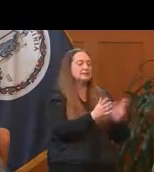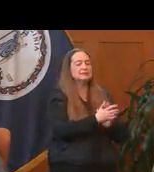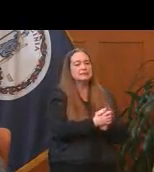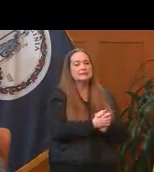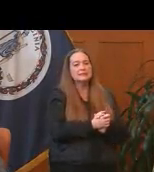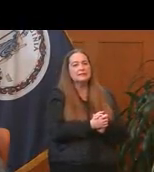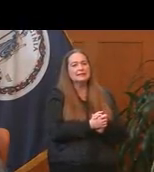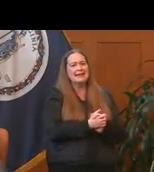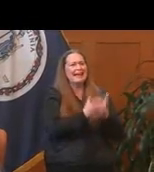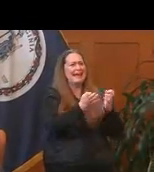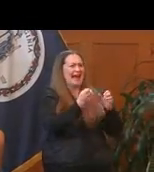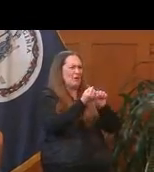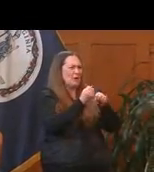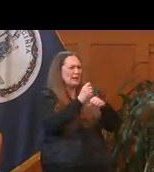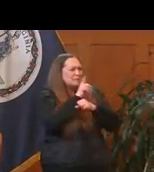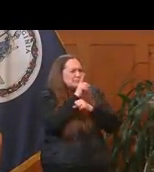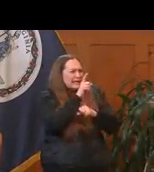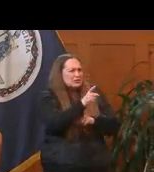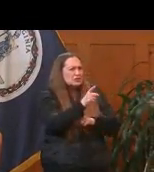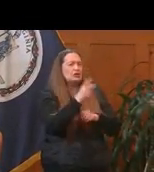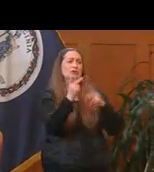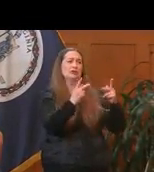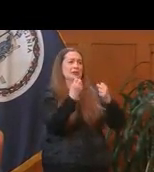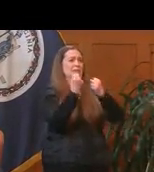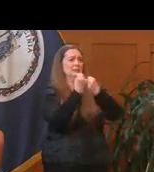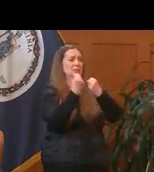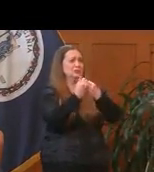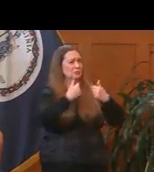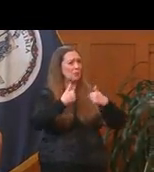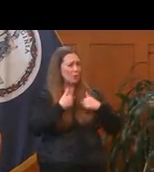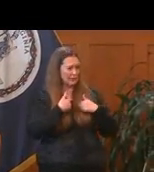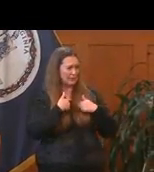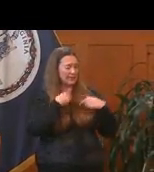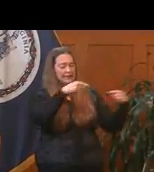this position to have this opportunity to serve could also come to this forum,